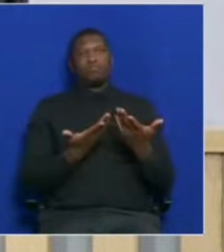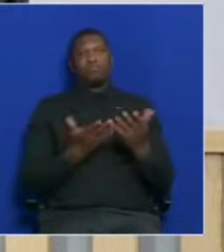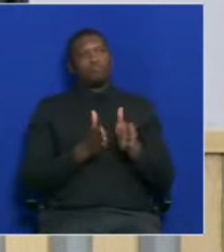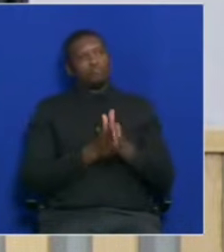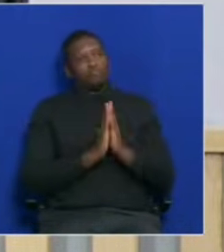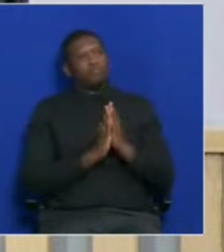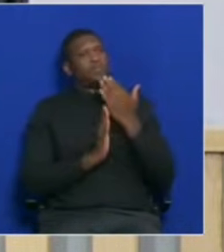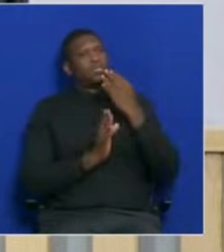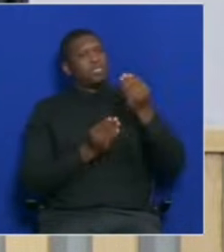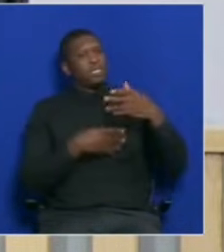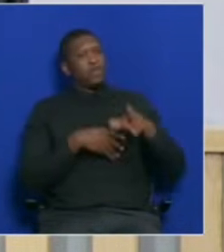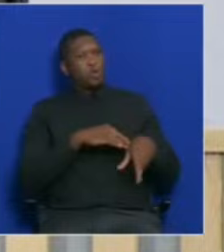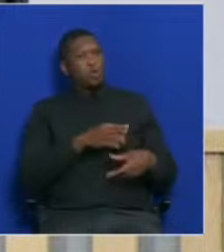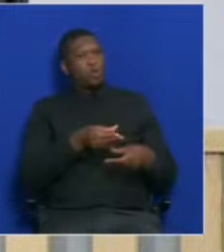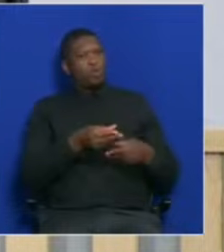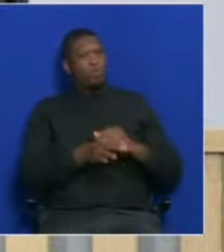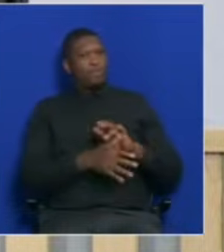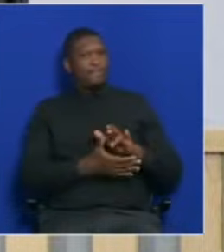authorization.